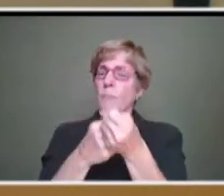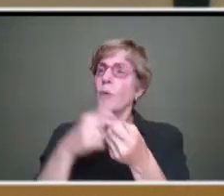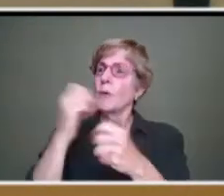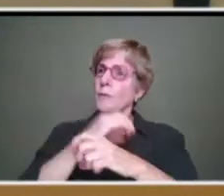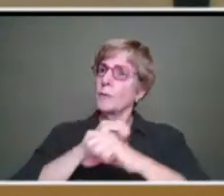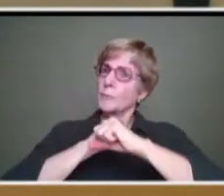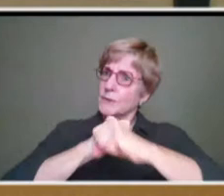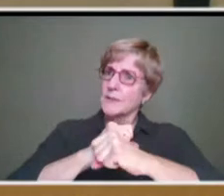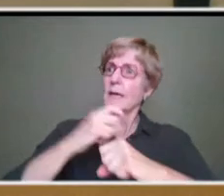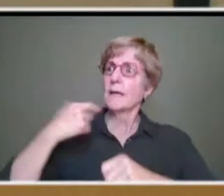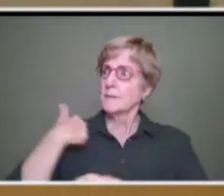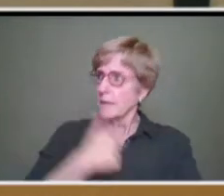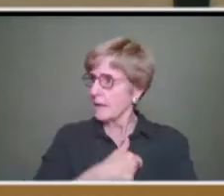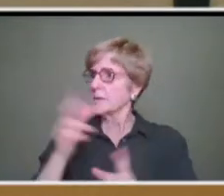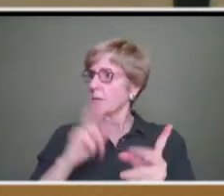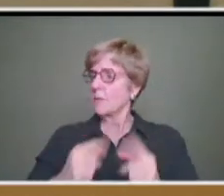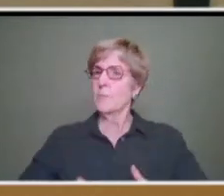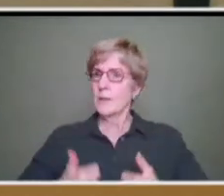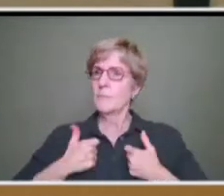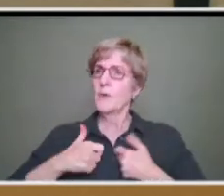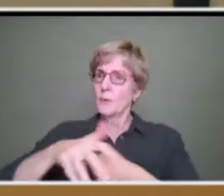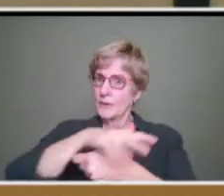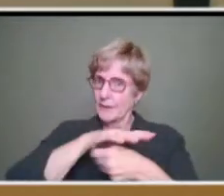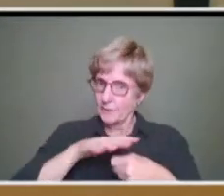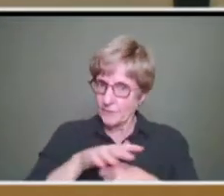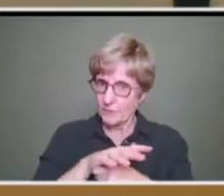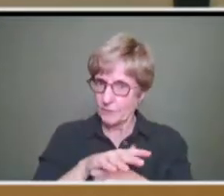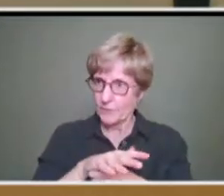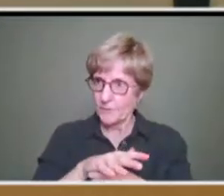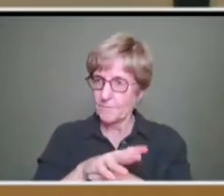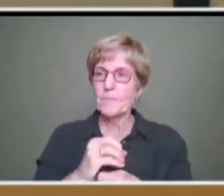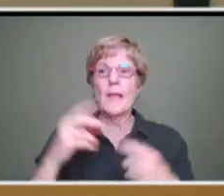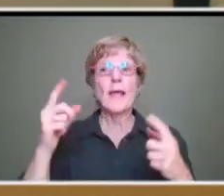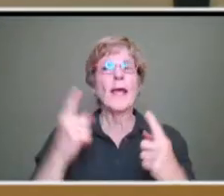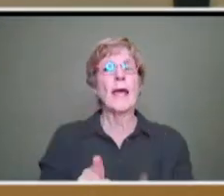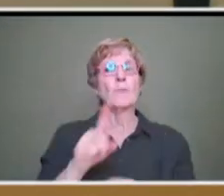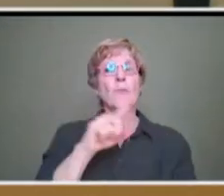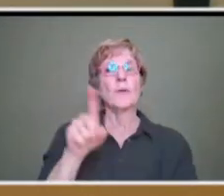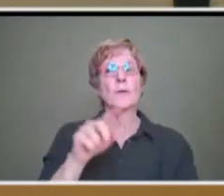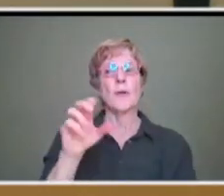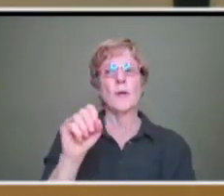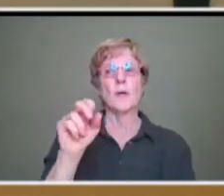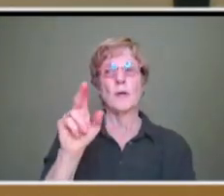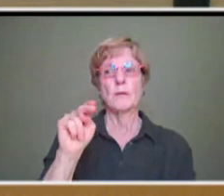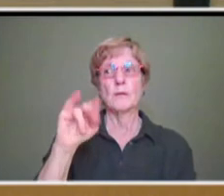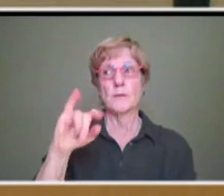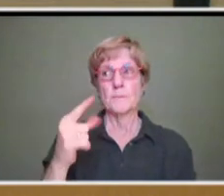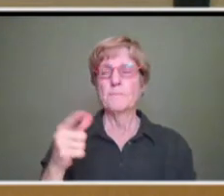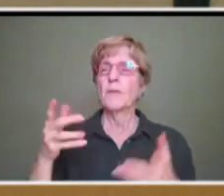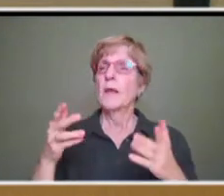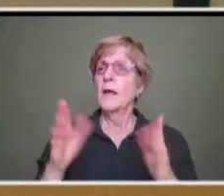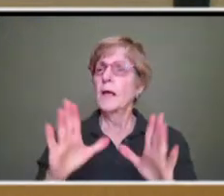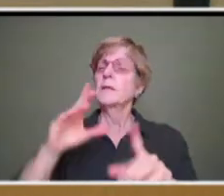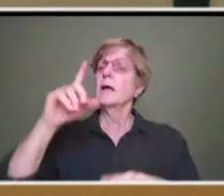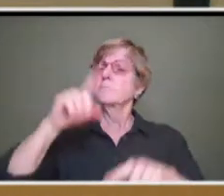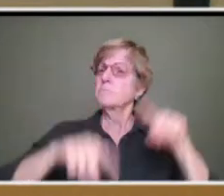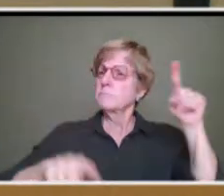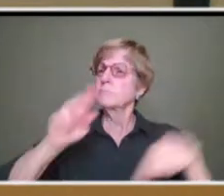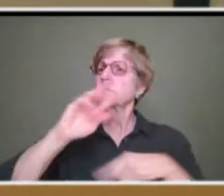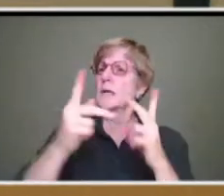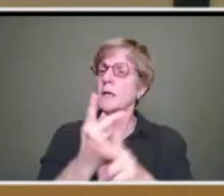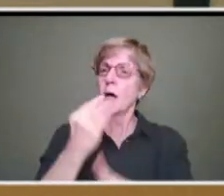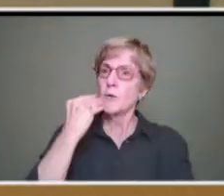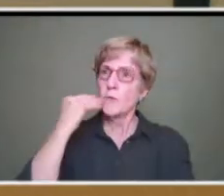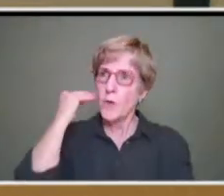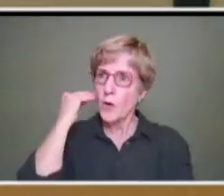our membership in our communities and when zoning that allows for diverse types of housing on single